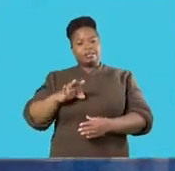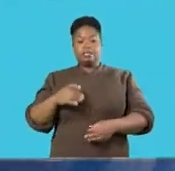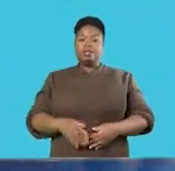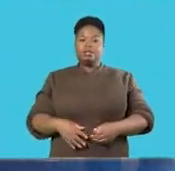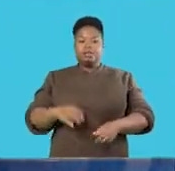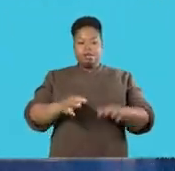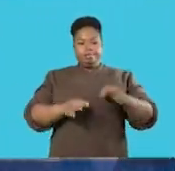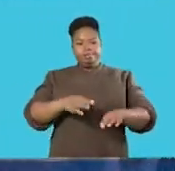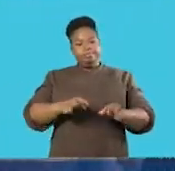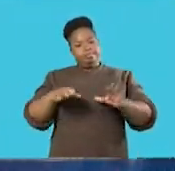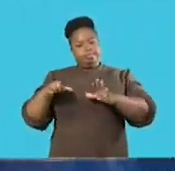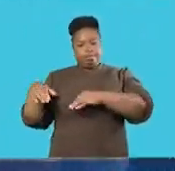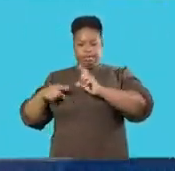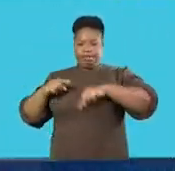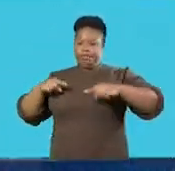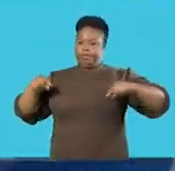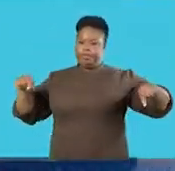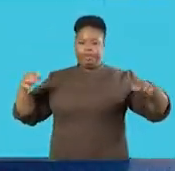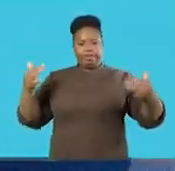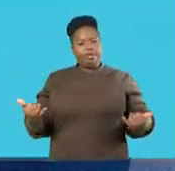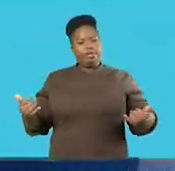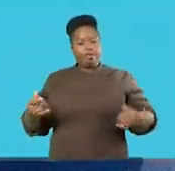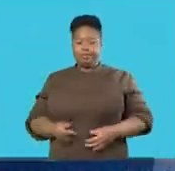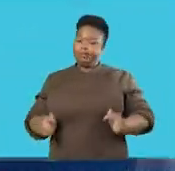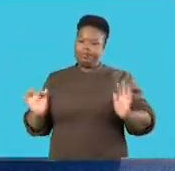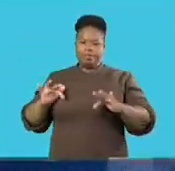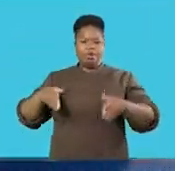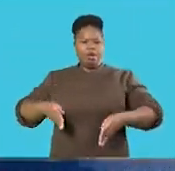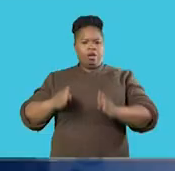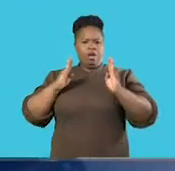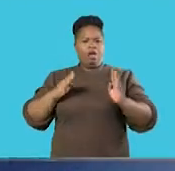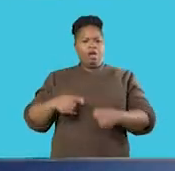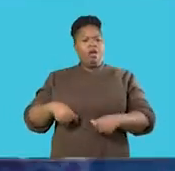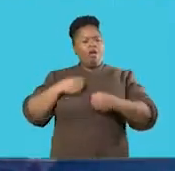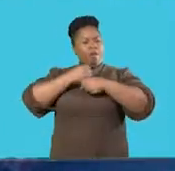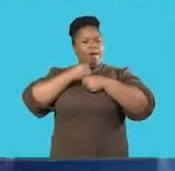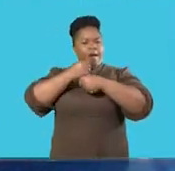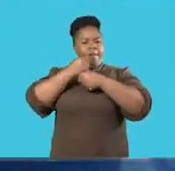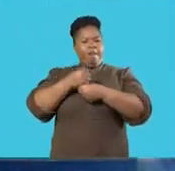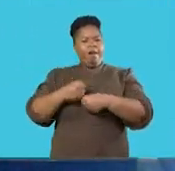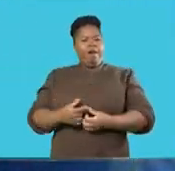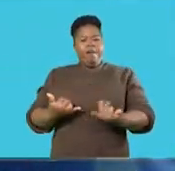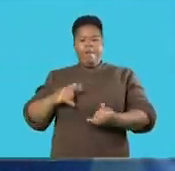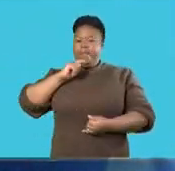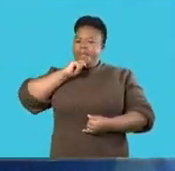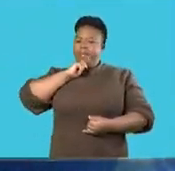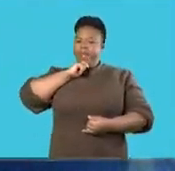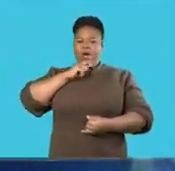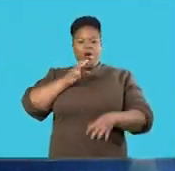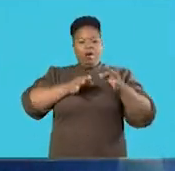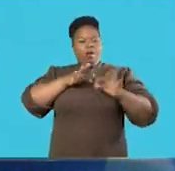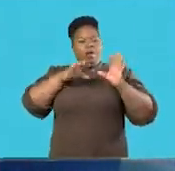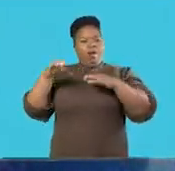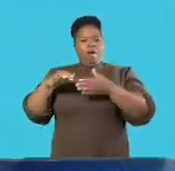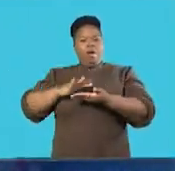e kenetileng tsa ho itukiseletsa ho tla thaothela dikgetho naha ho pota. Ho seng ha ka jeno mokga wa sepolotiki